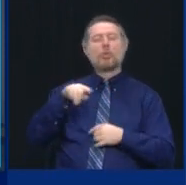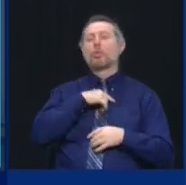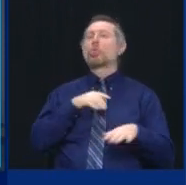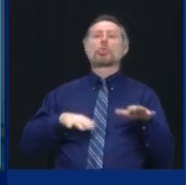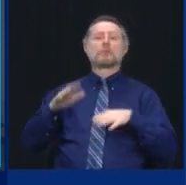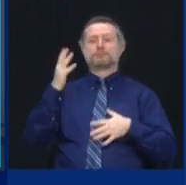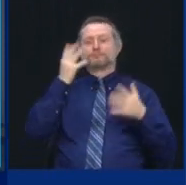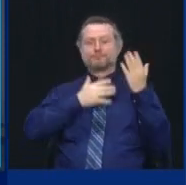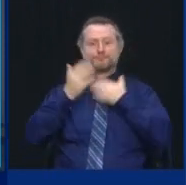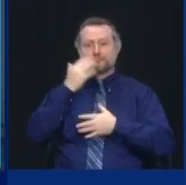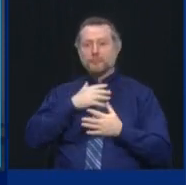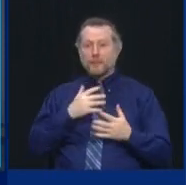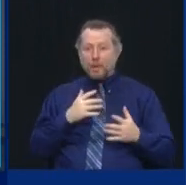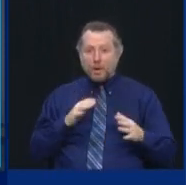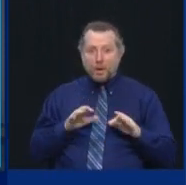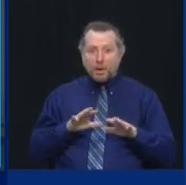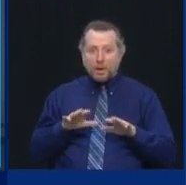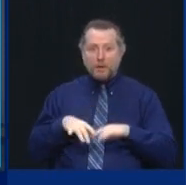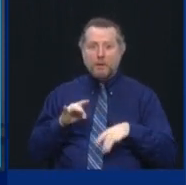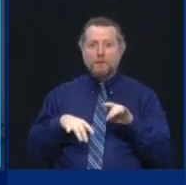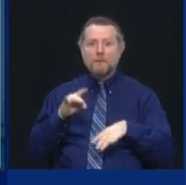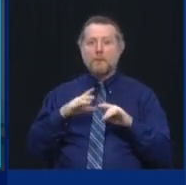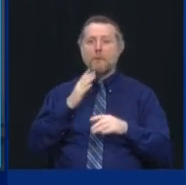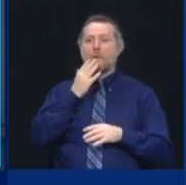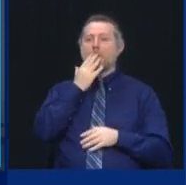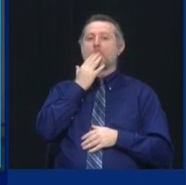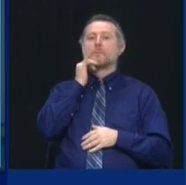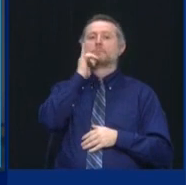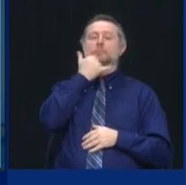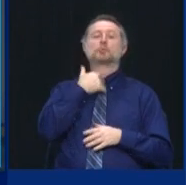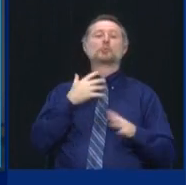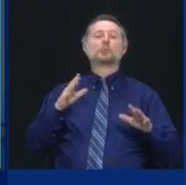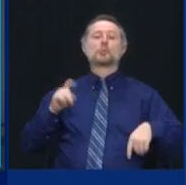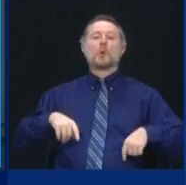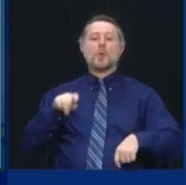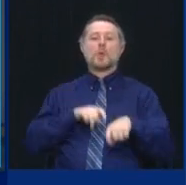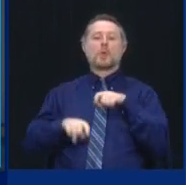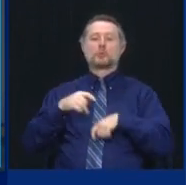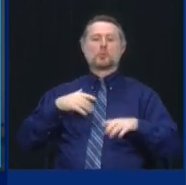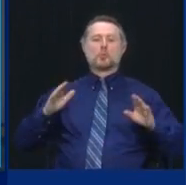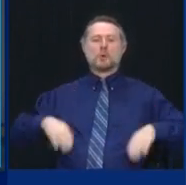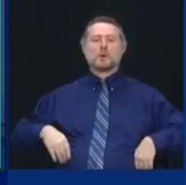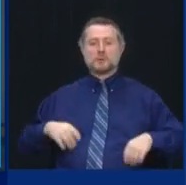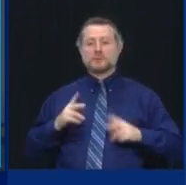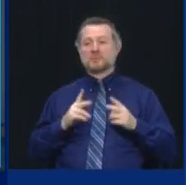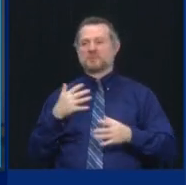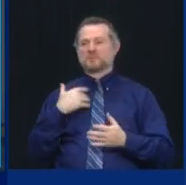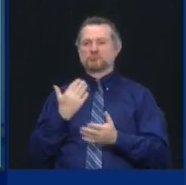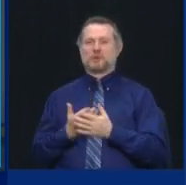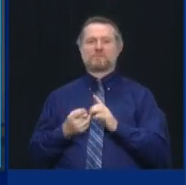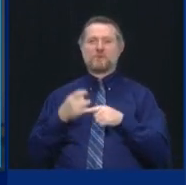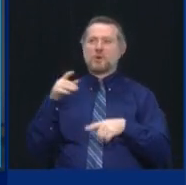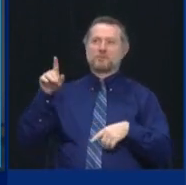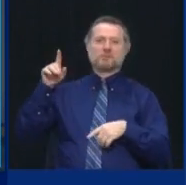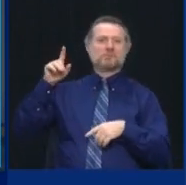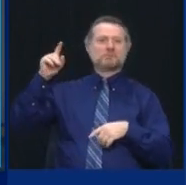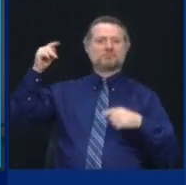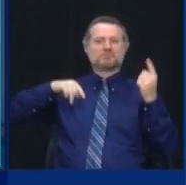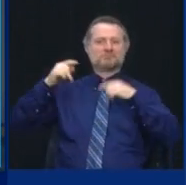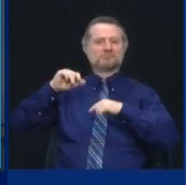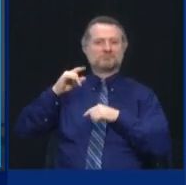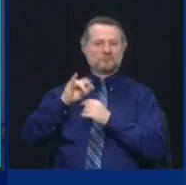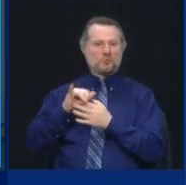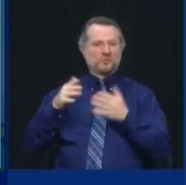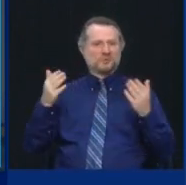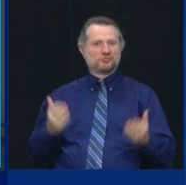we figured it out, it was too late. Why? Because people fly into New York. COVID came